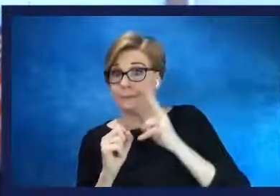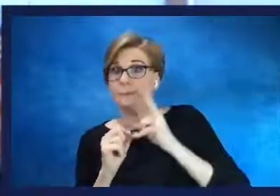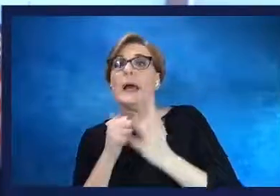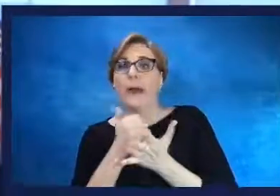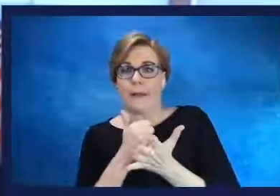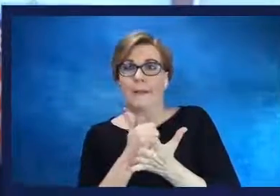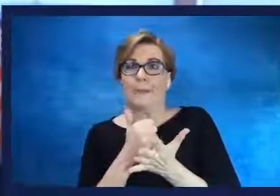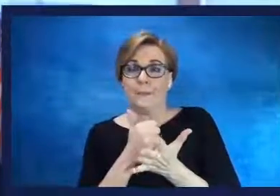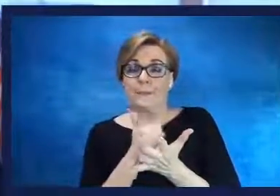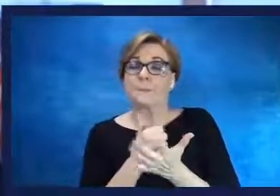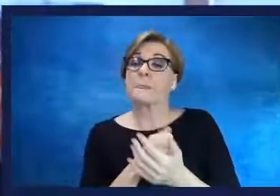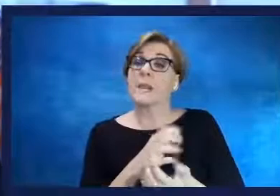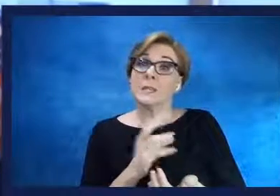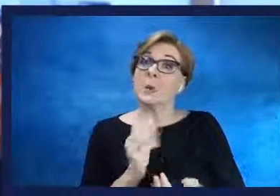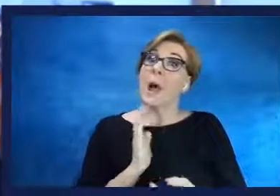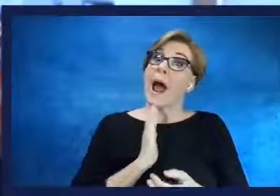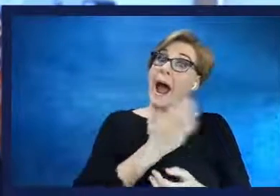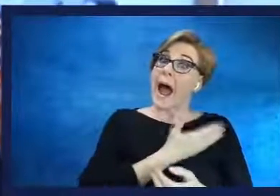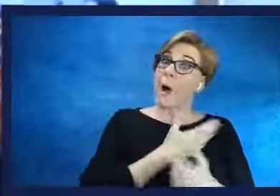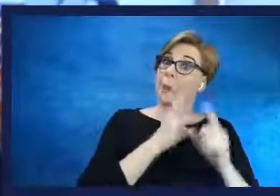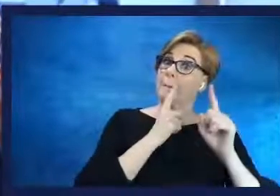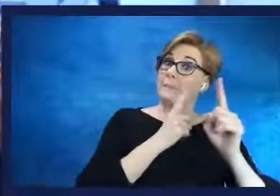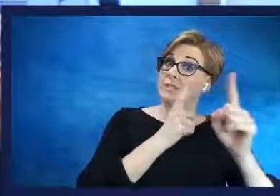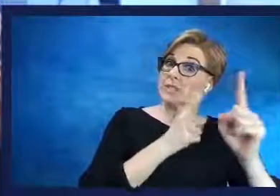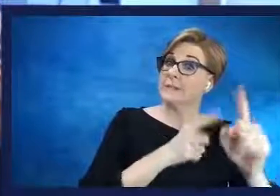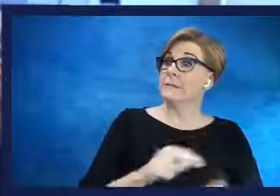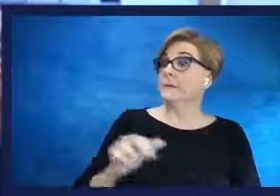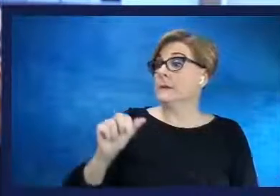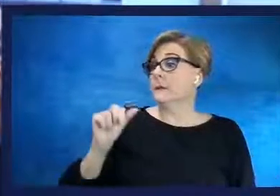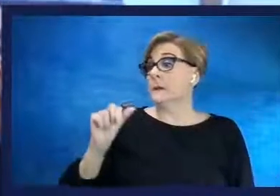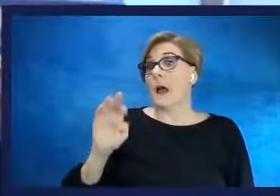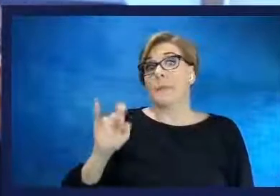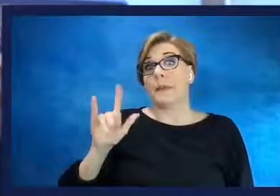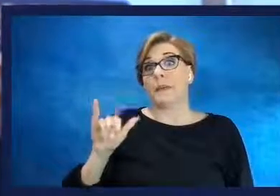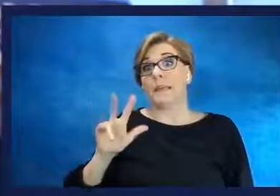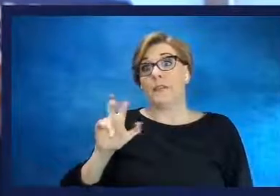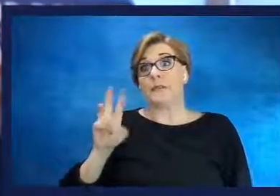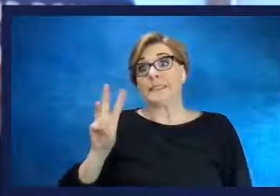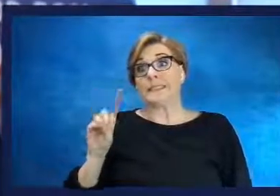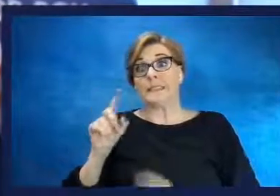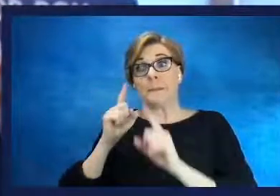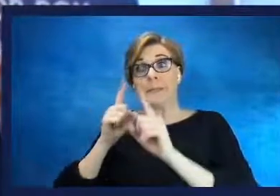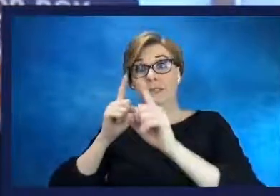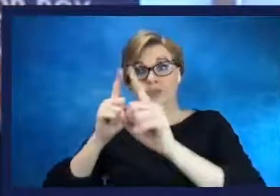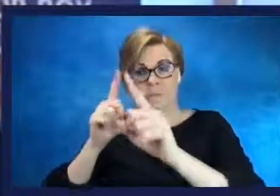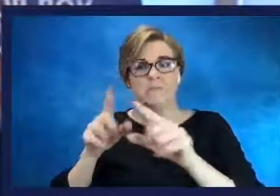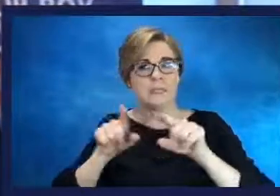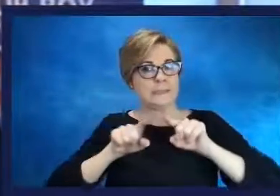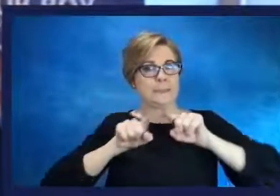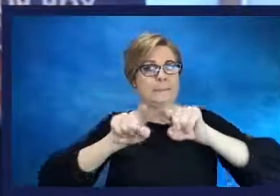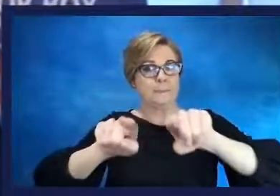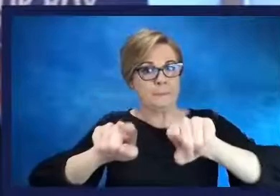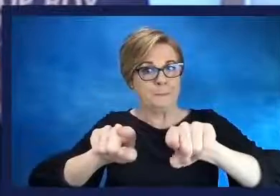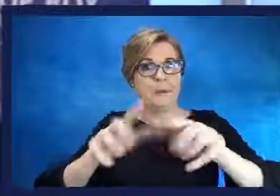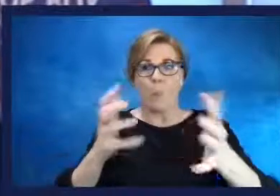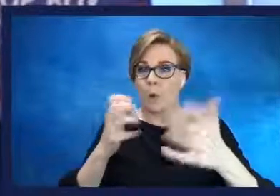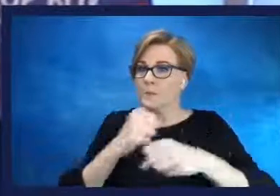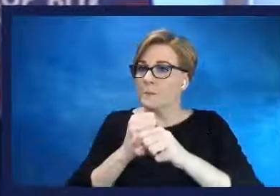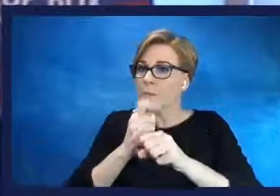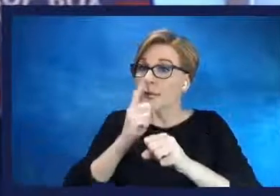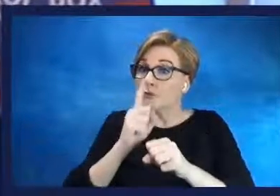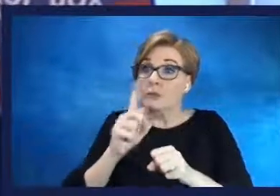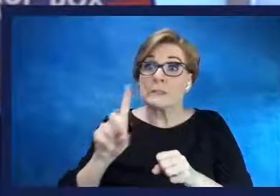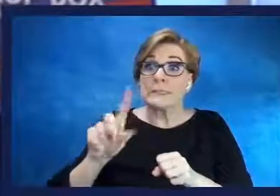360 and us to serve the voter of this community and offer these accessible options. So I will now turn it over